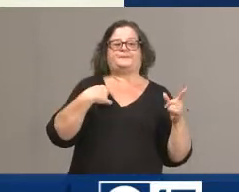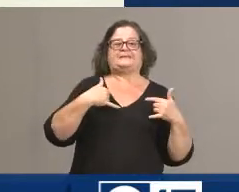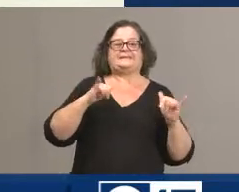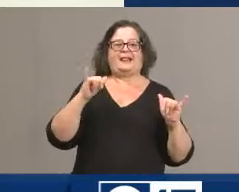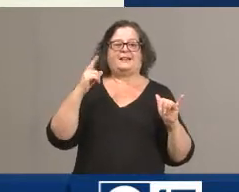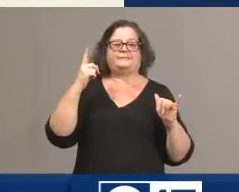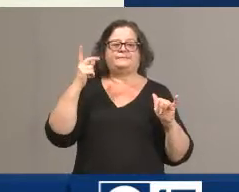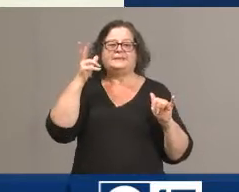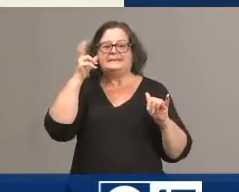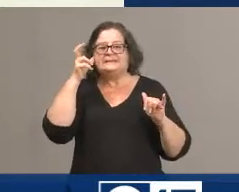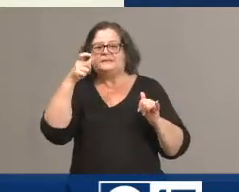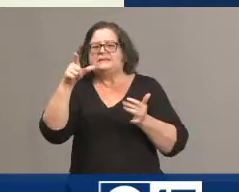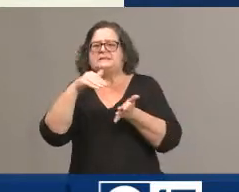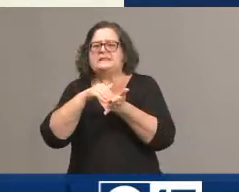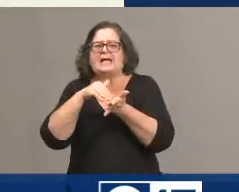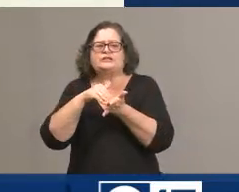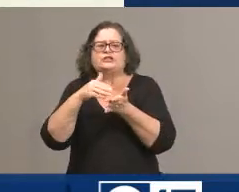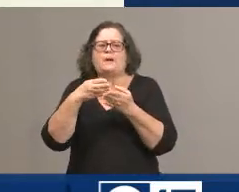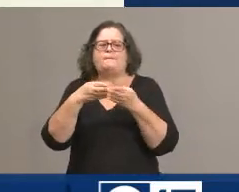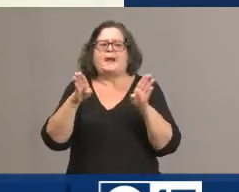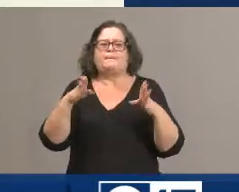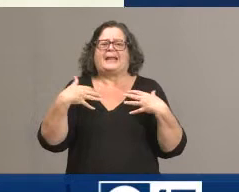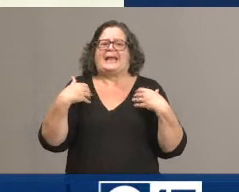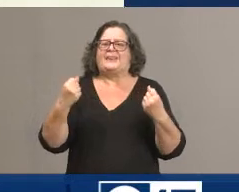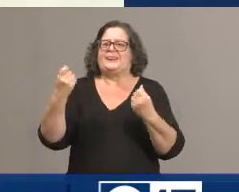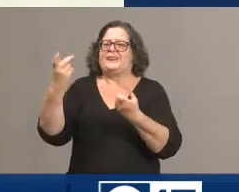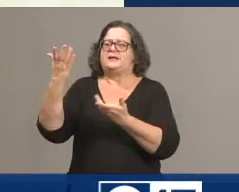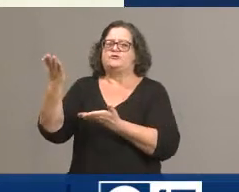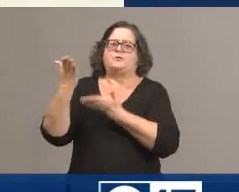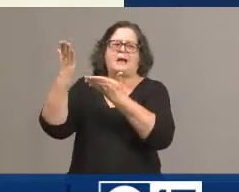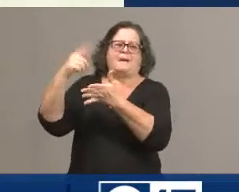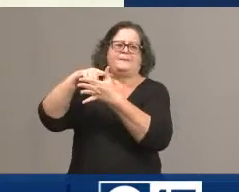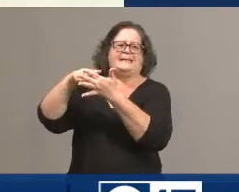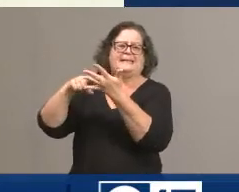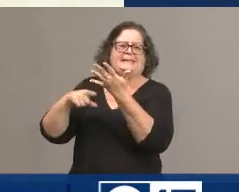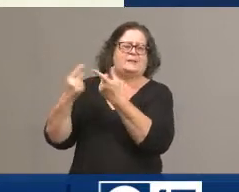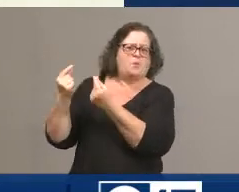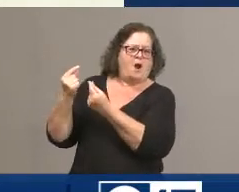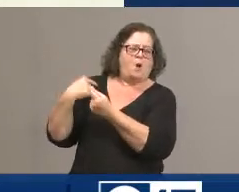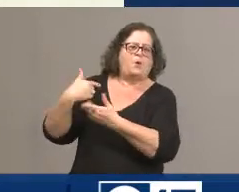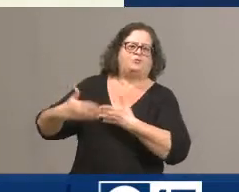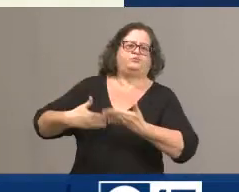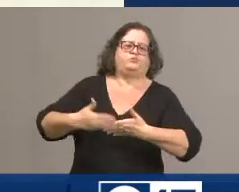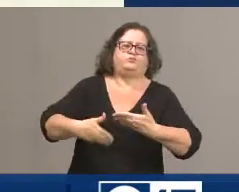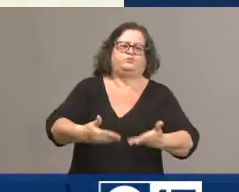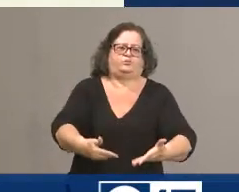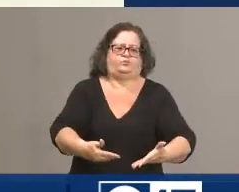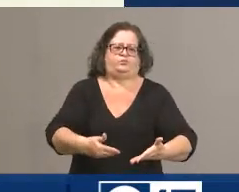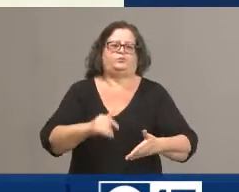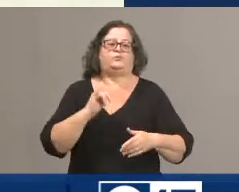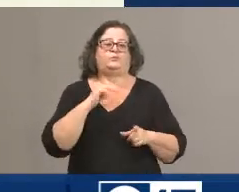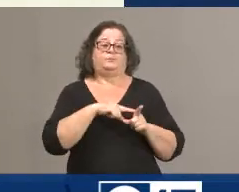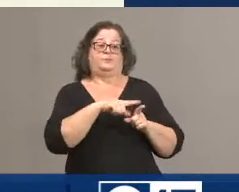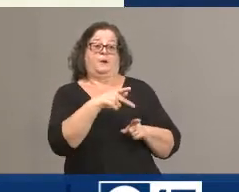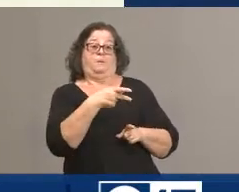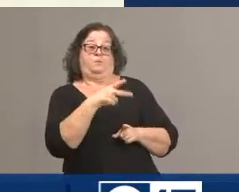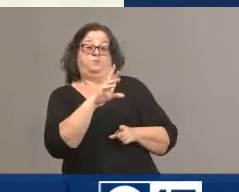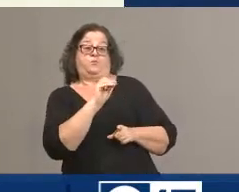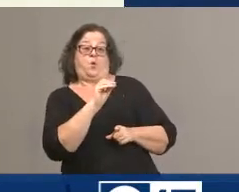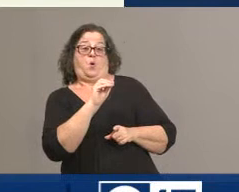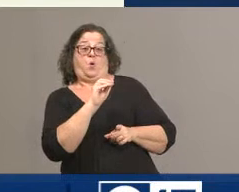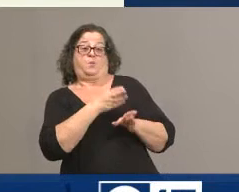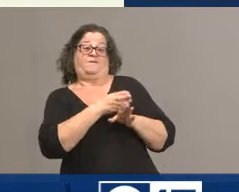if a professional league wanted to play, it would be about the participation from a fan